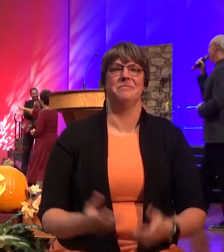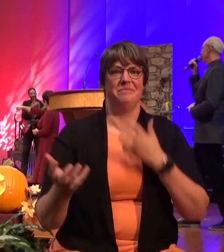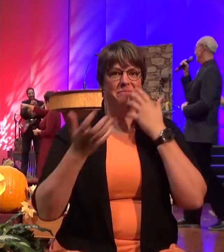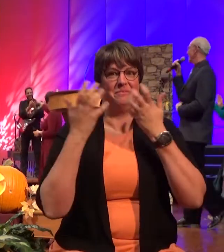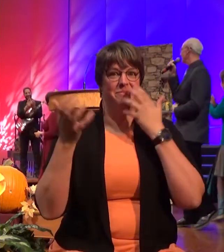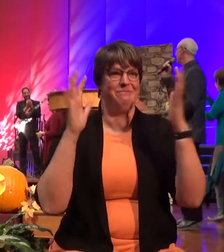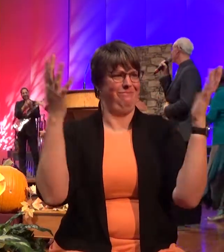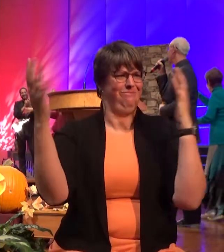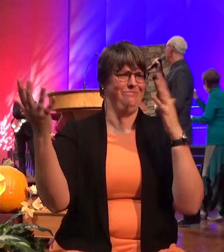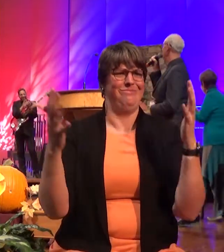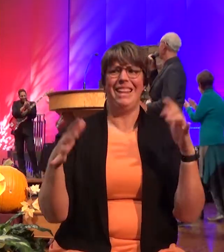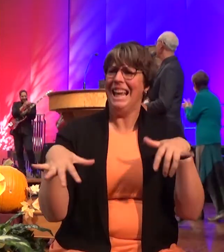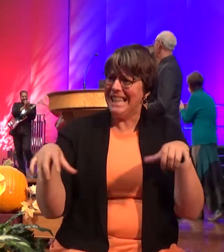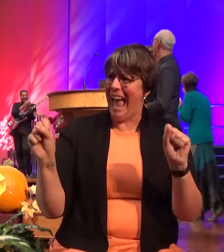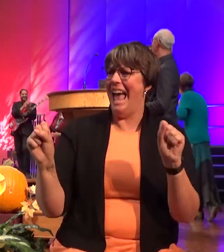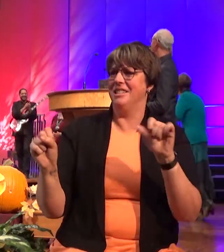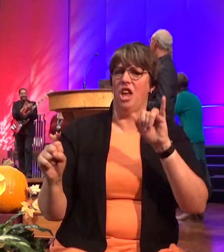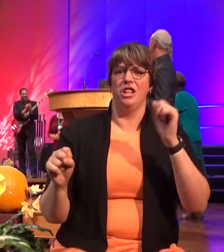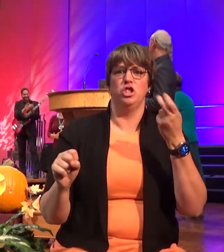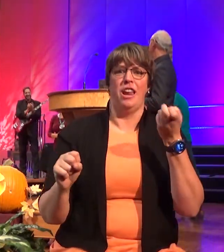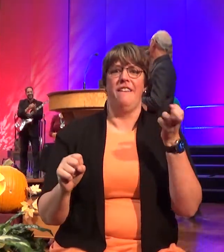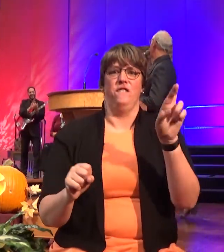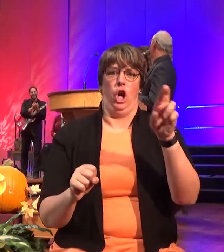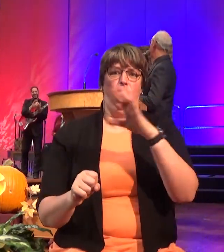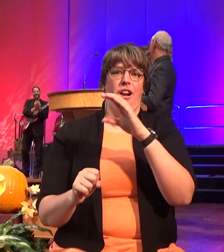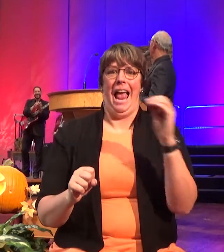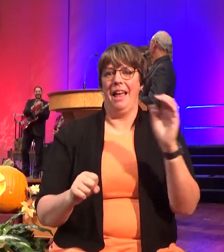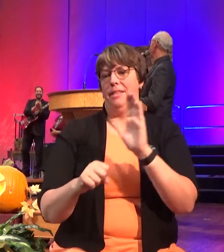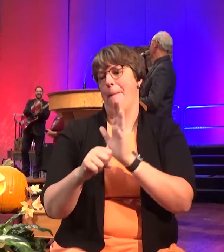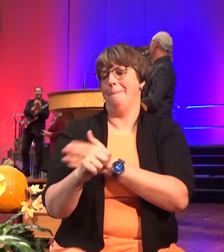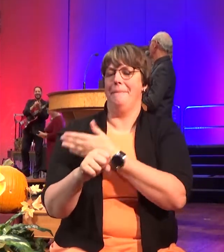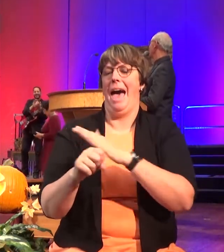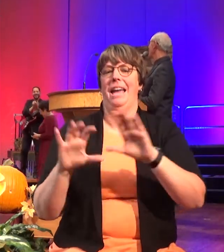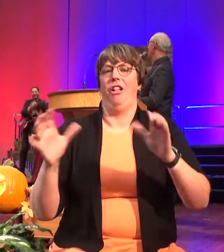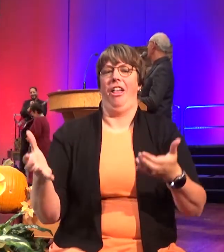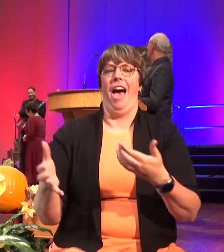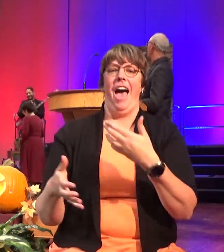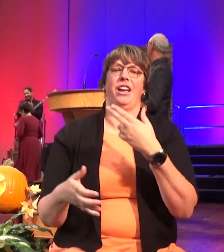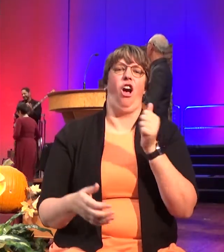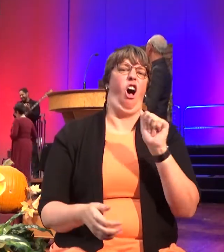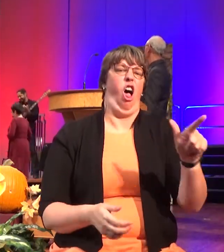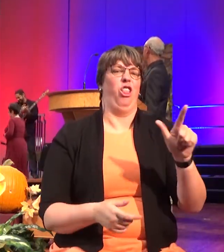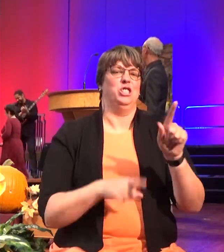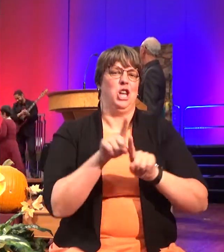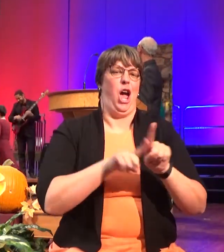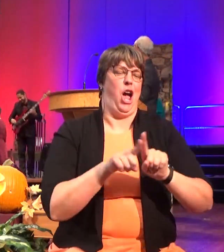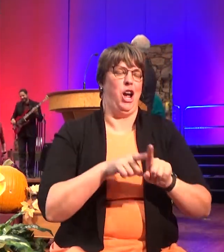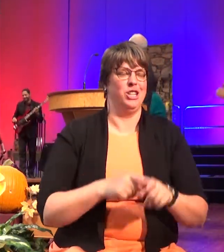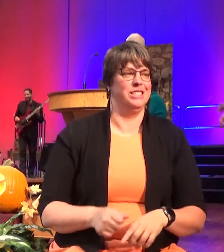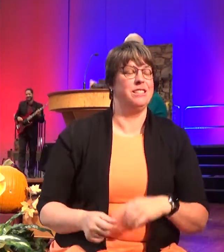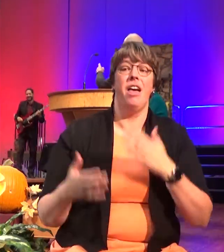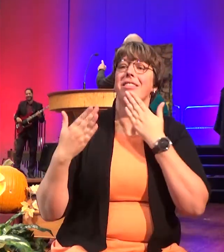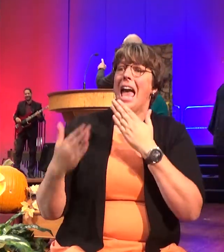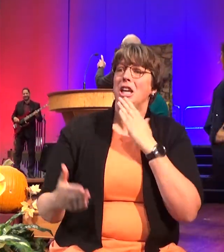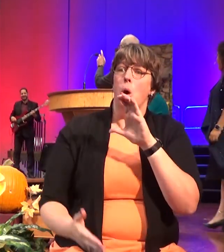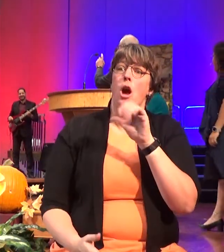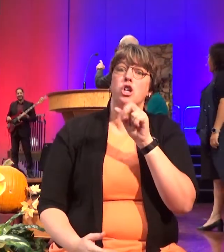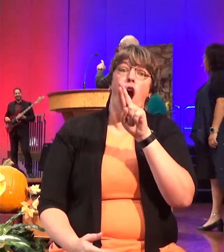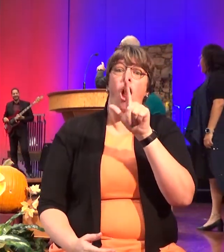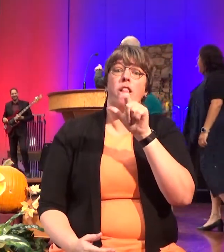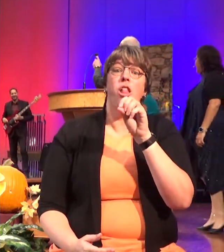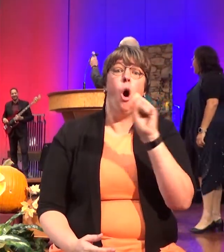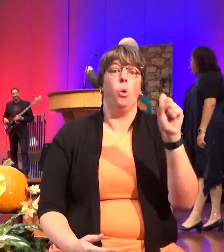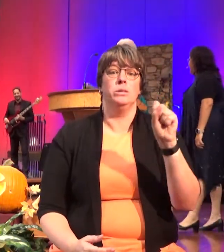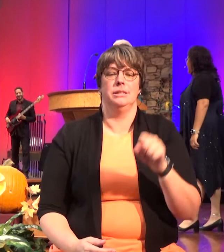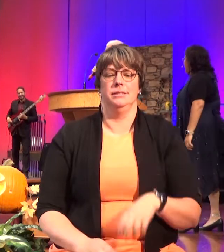Yeah, Jennifer Burnett and the Mile High All-Stars right there. Thank you, Carlos. Bijou, Mike,